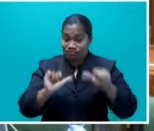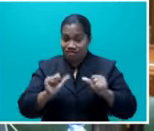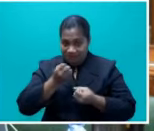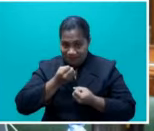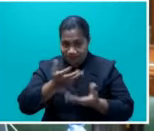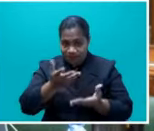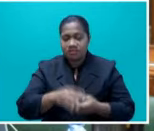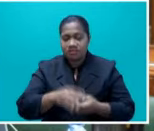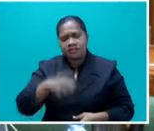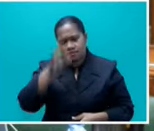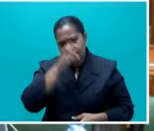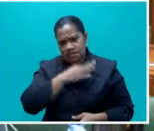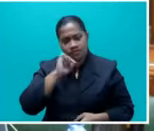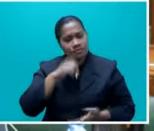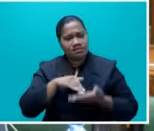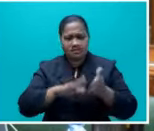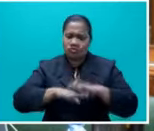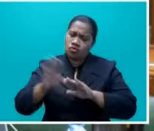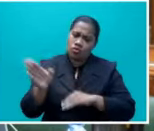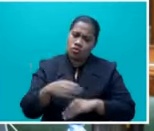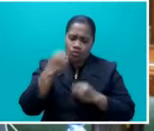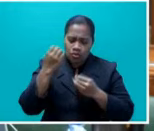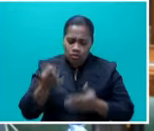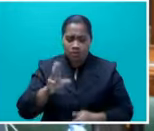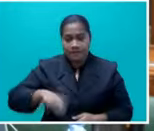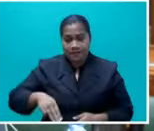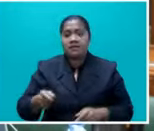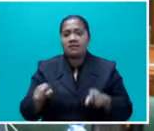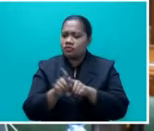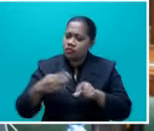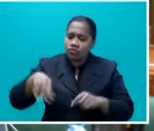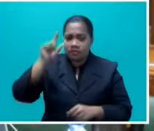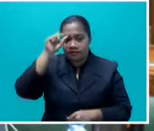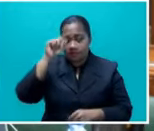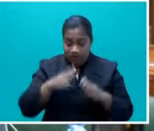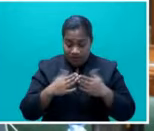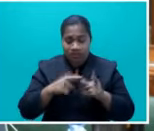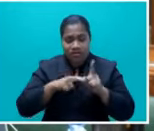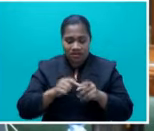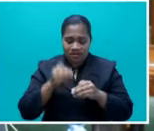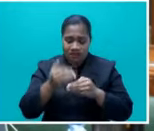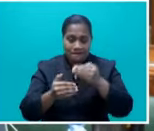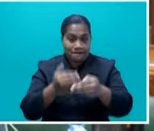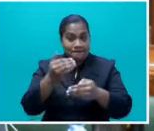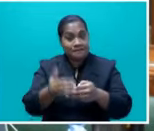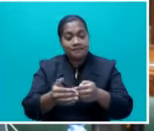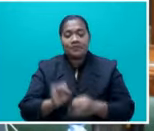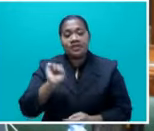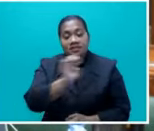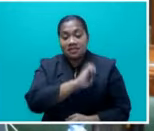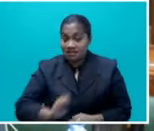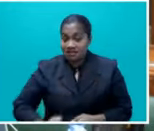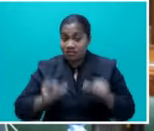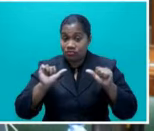will be helpful to every honorable member and likewise to every Fijian for now and in the years to come. His Excellency the President